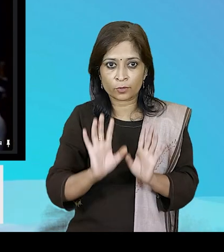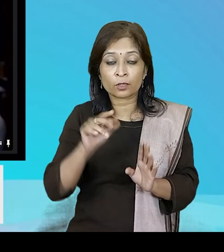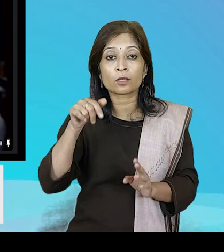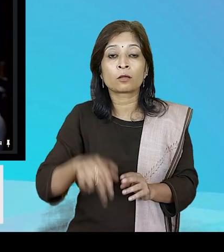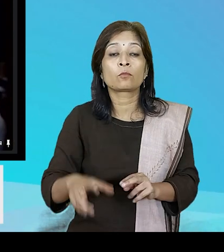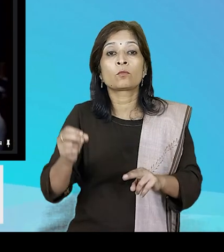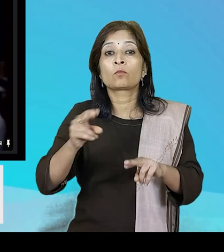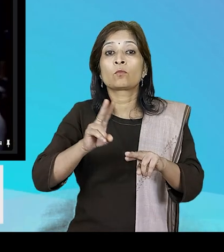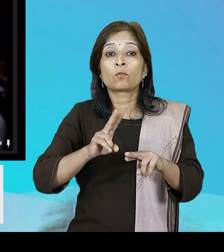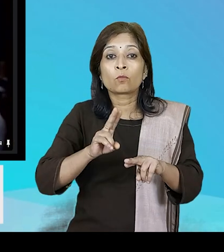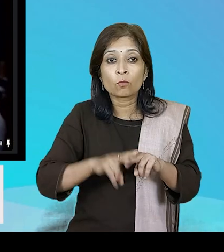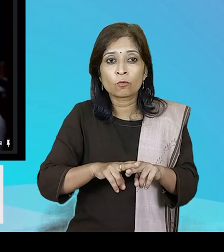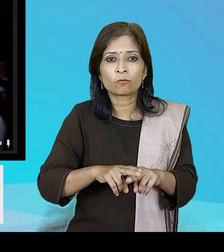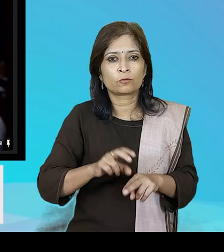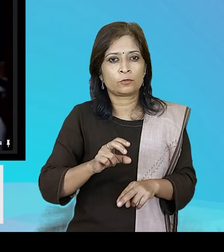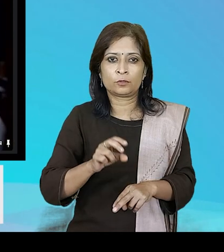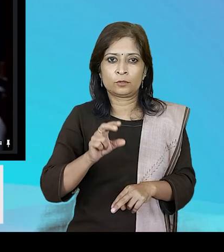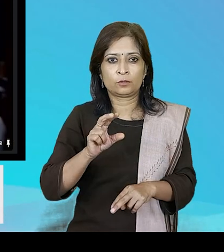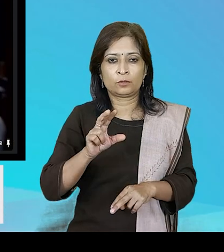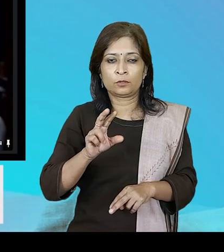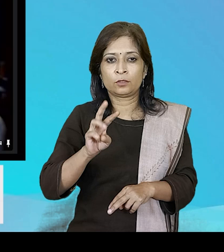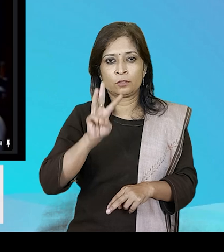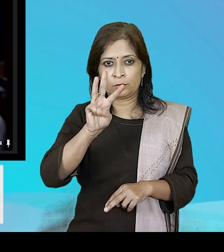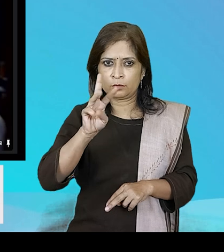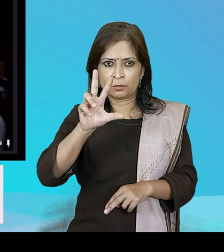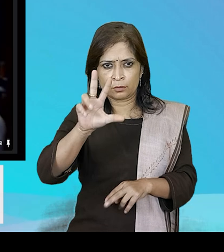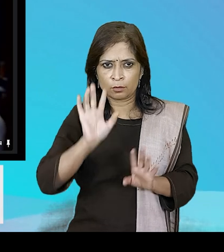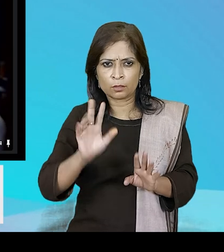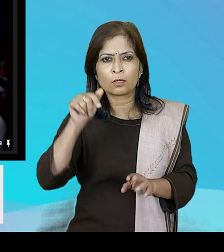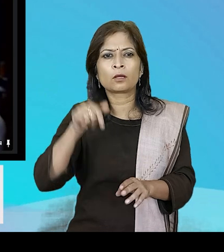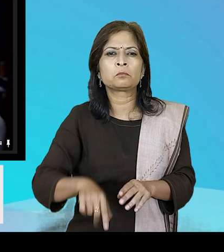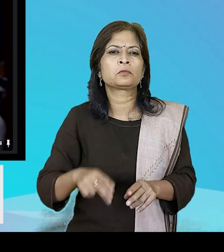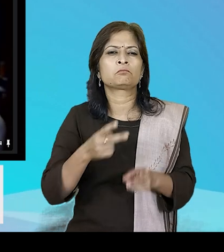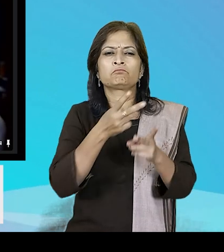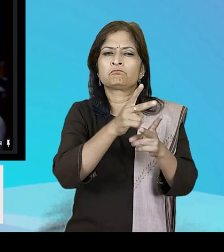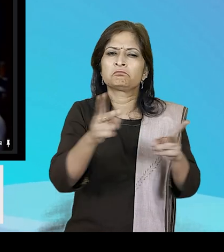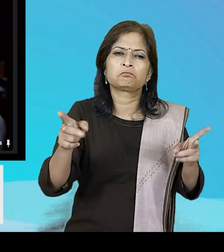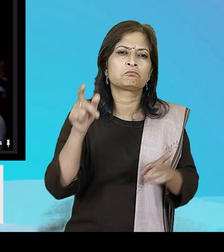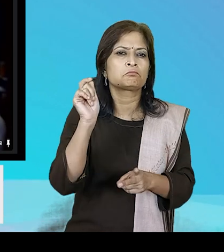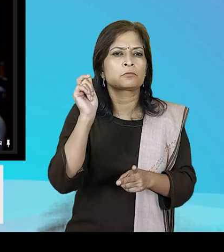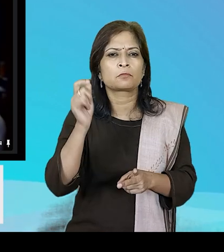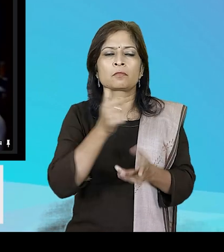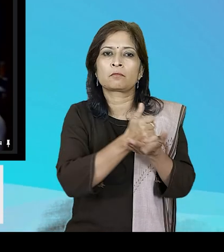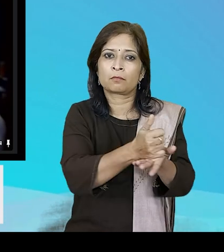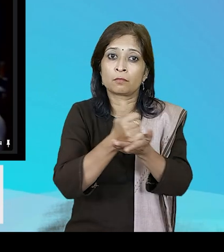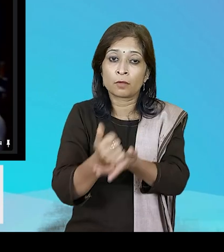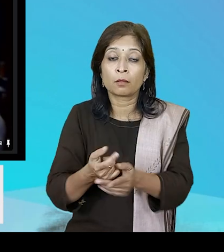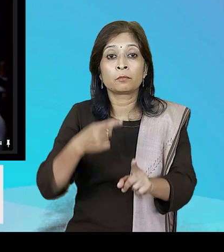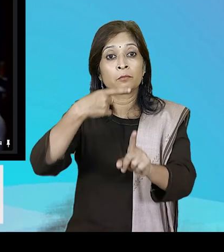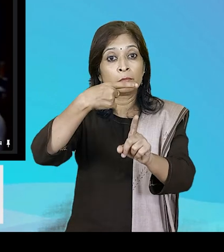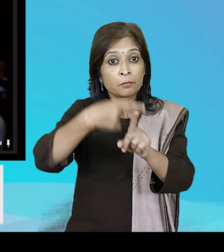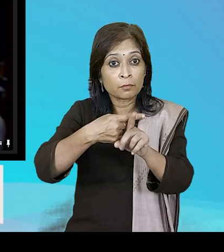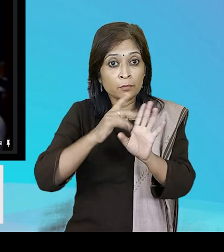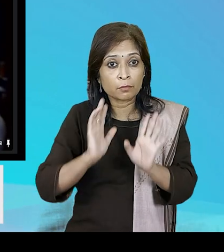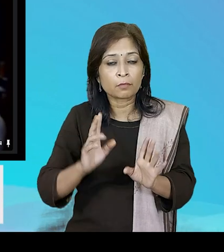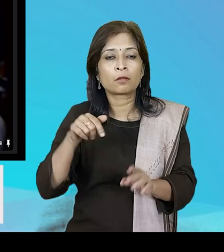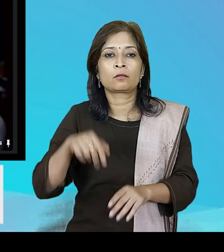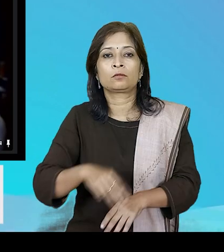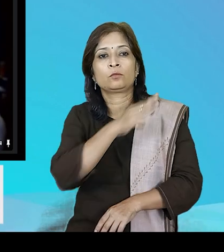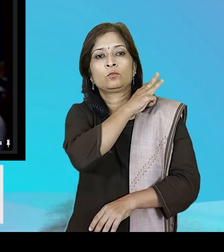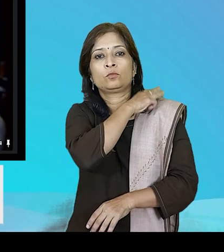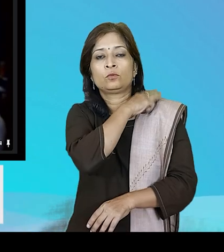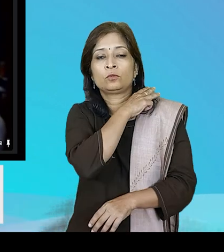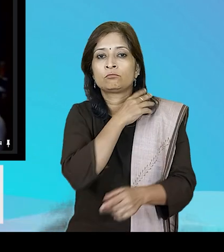and these 38 passport offices offer not just passport services but also police